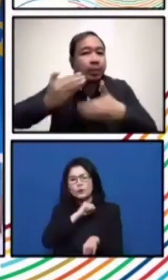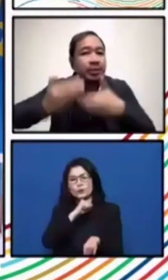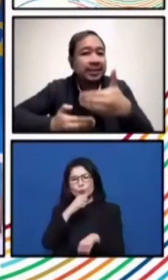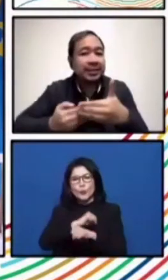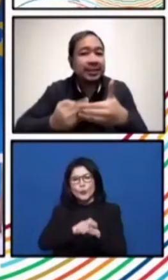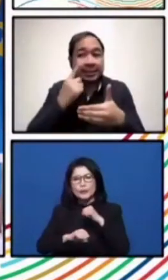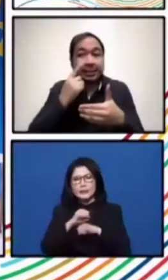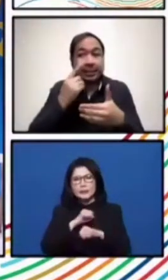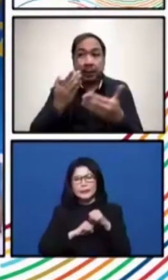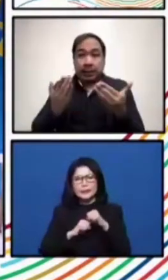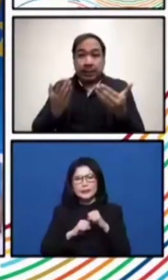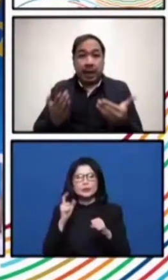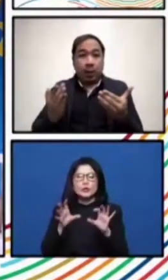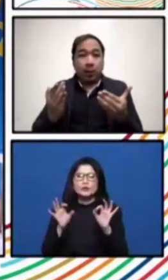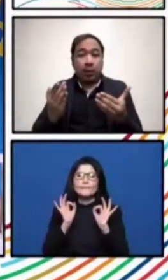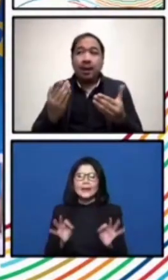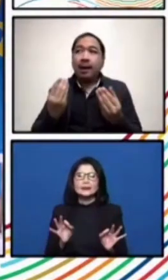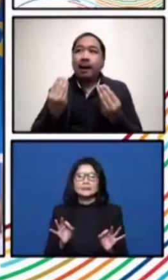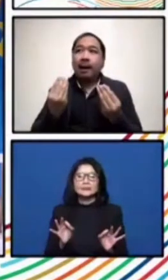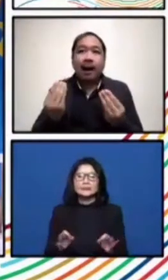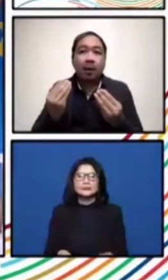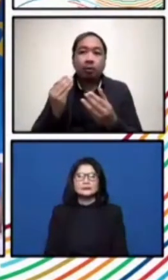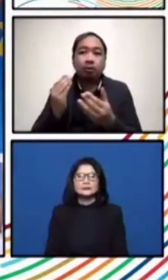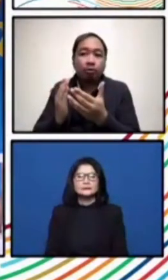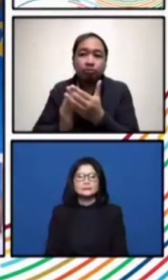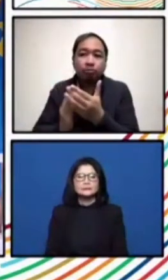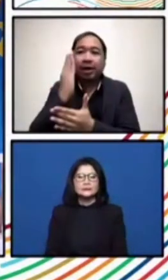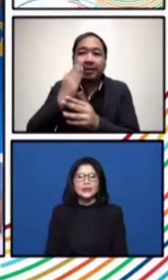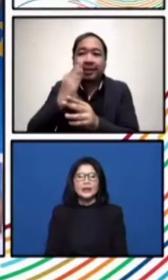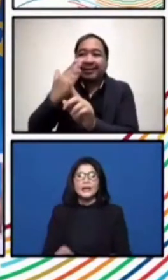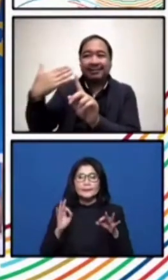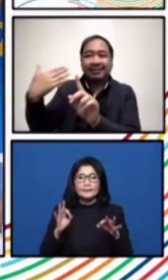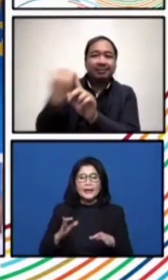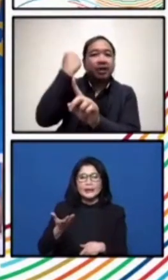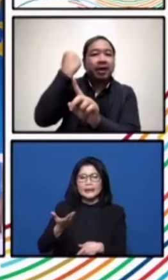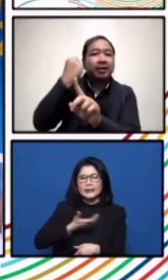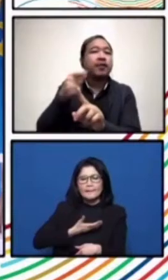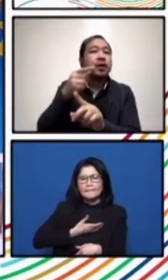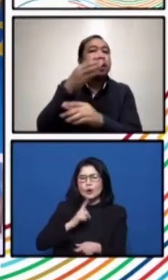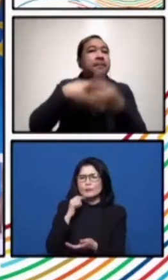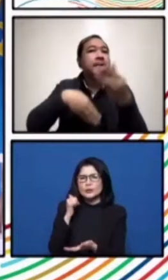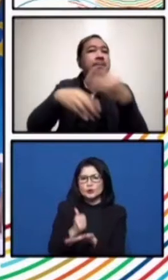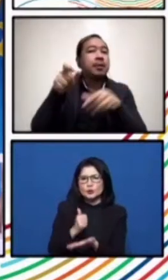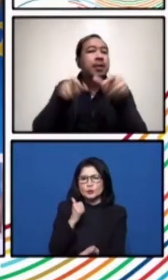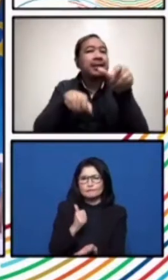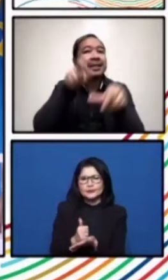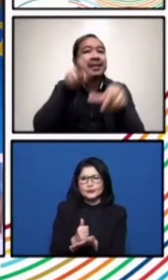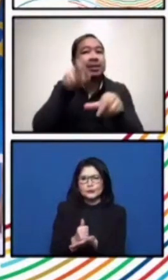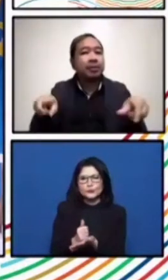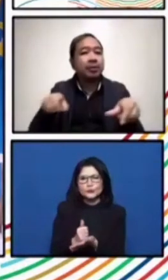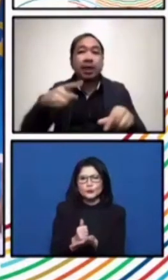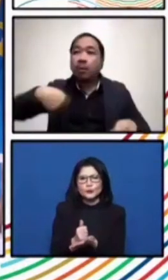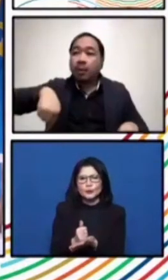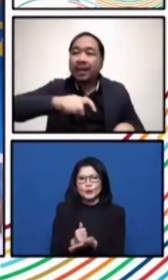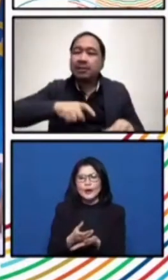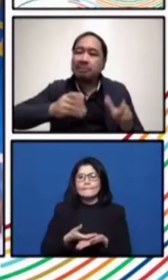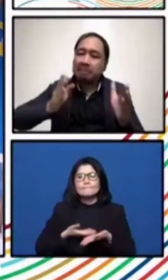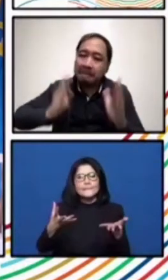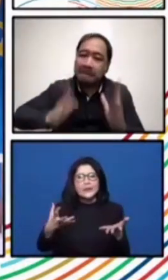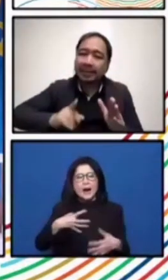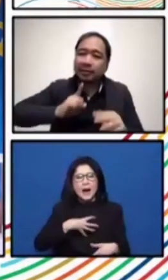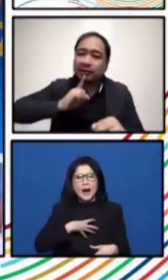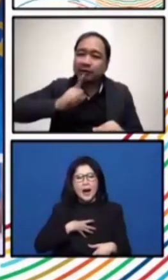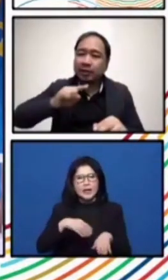for today we are making the real rights person with disability if we are making sure that we